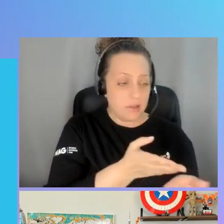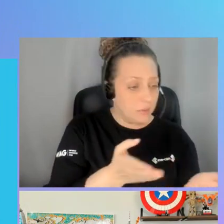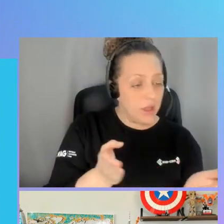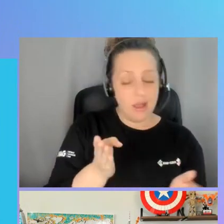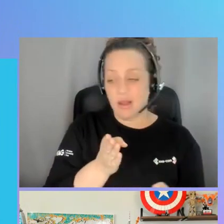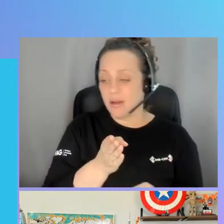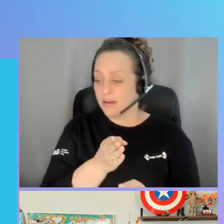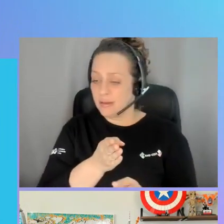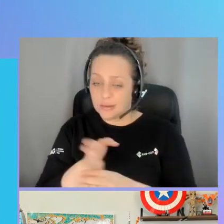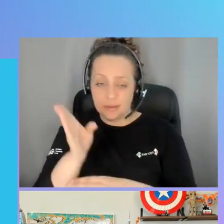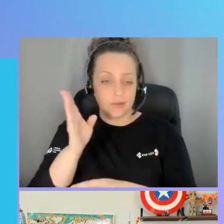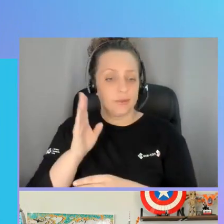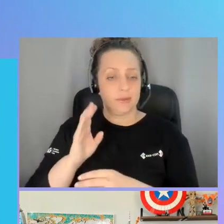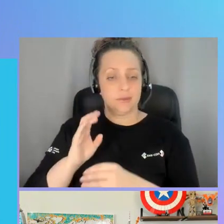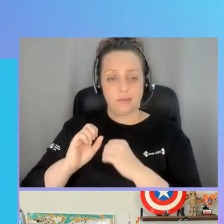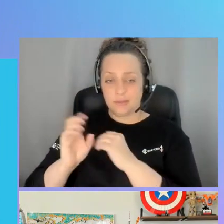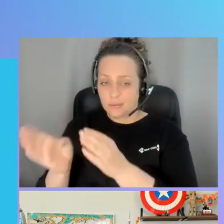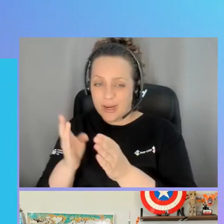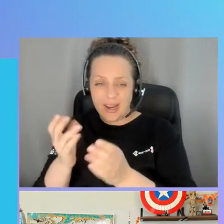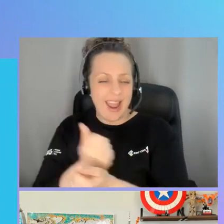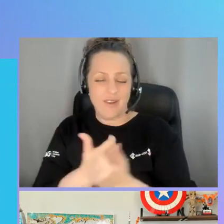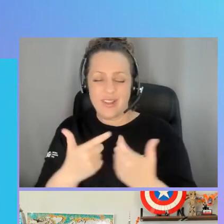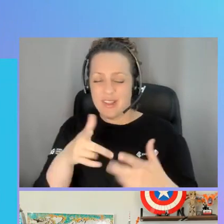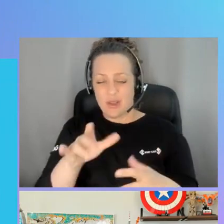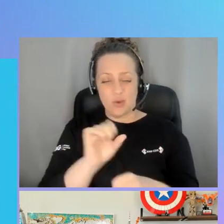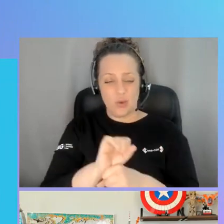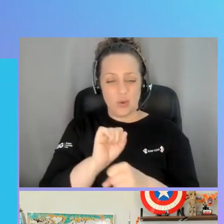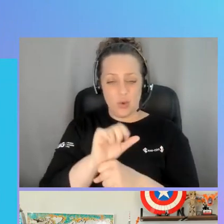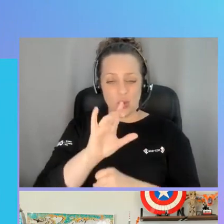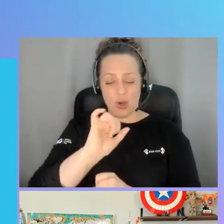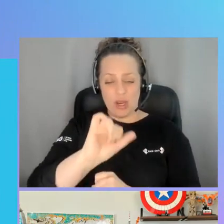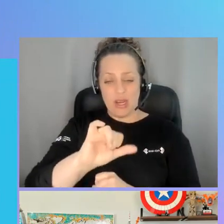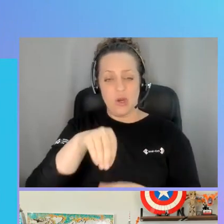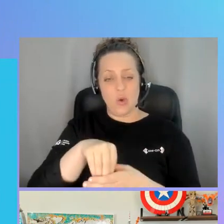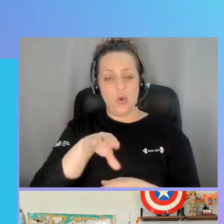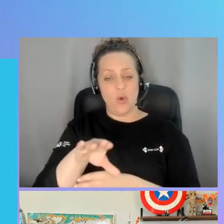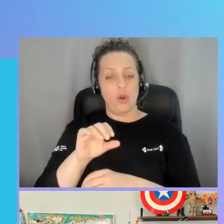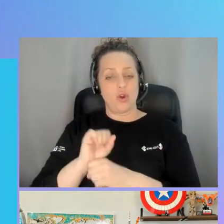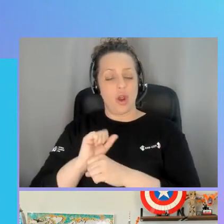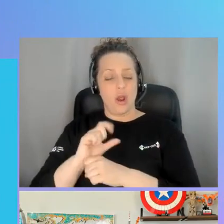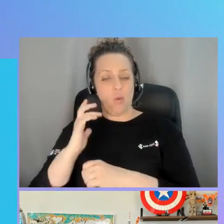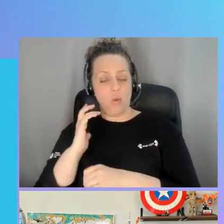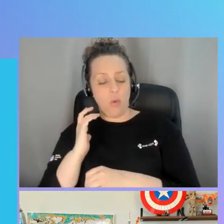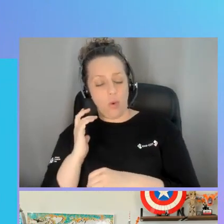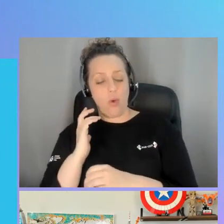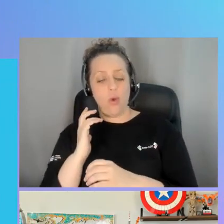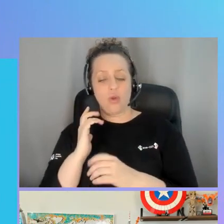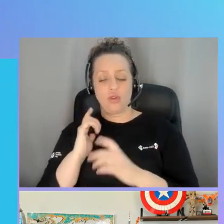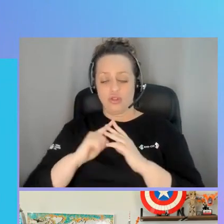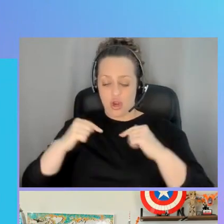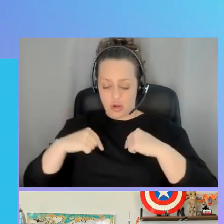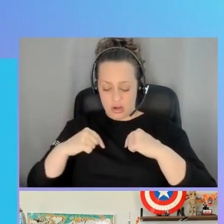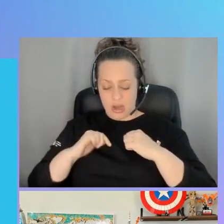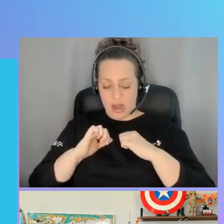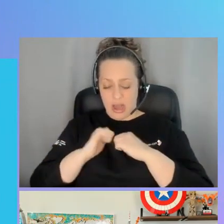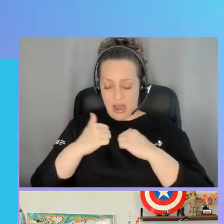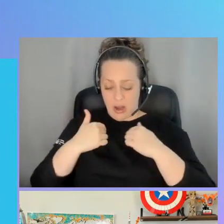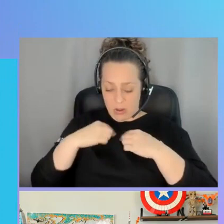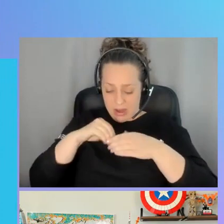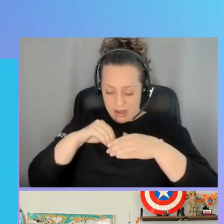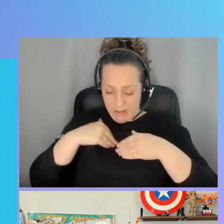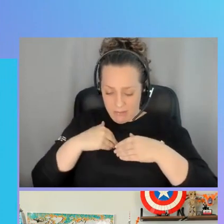would encourage you to consider how you start from where you are, right? And focusing on how to make a difference within